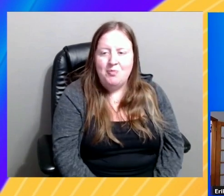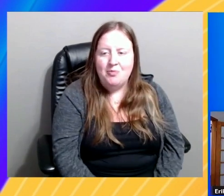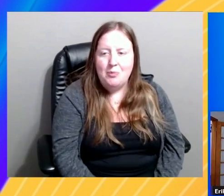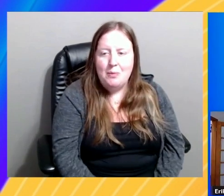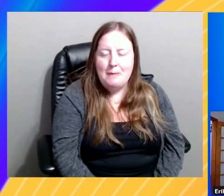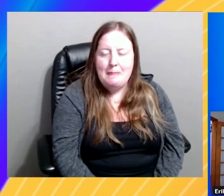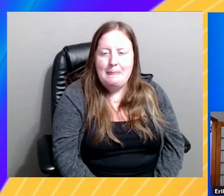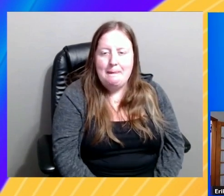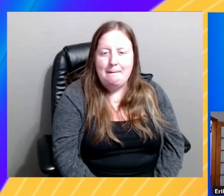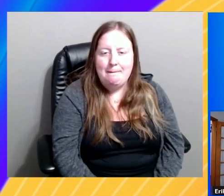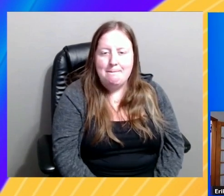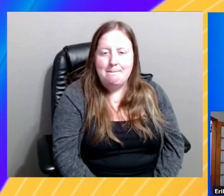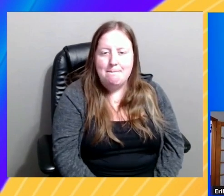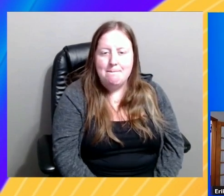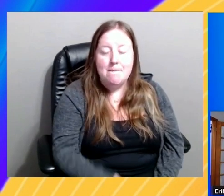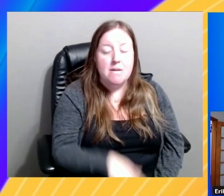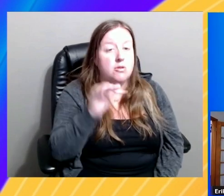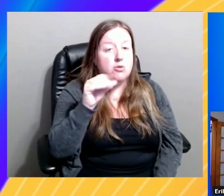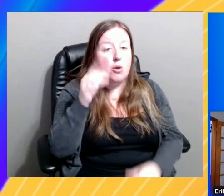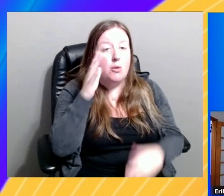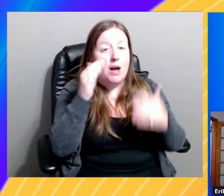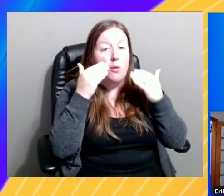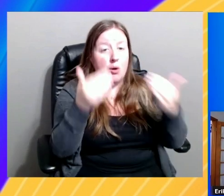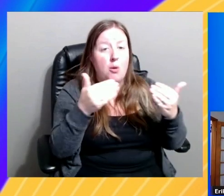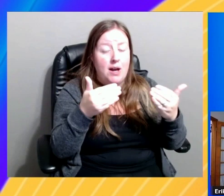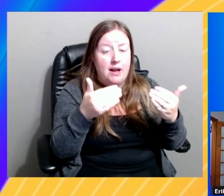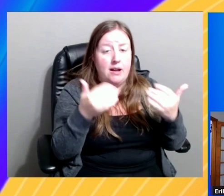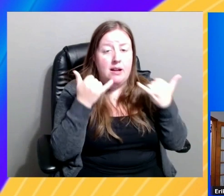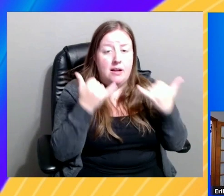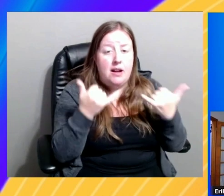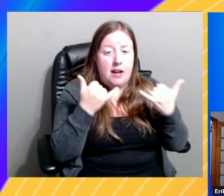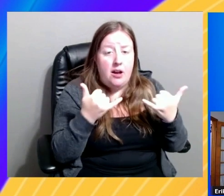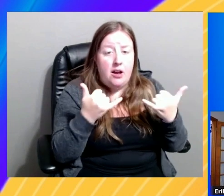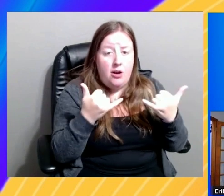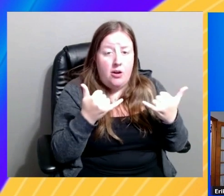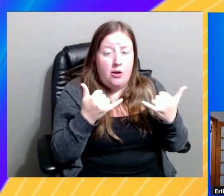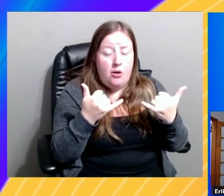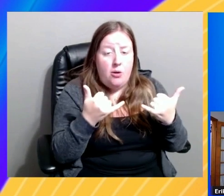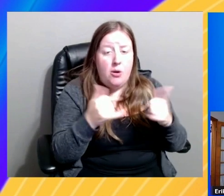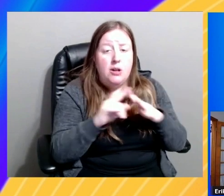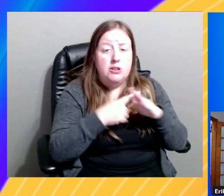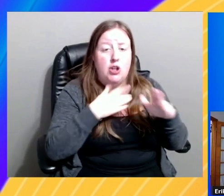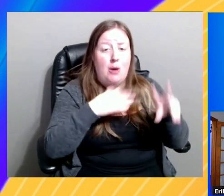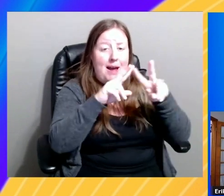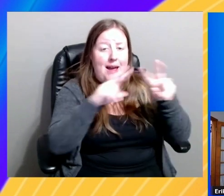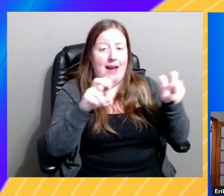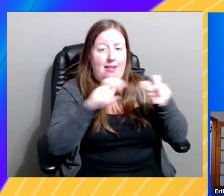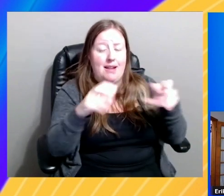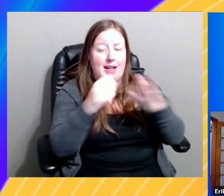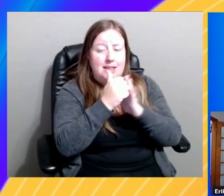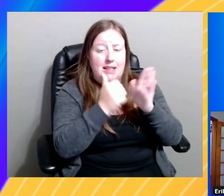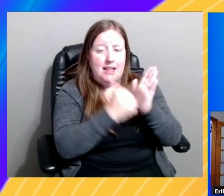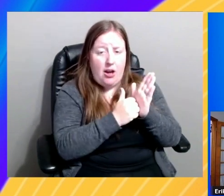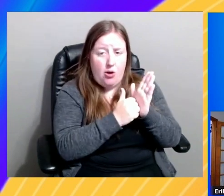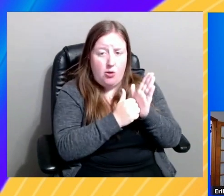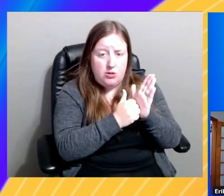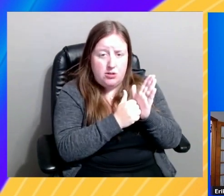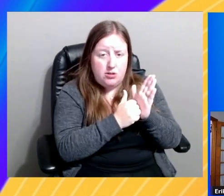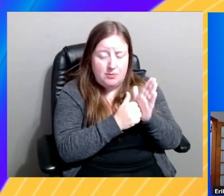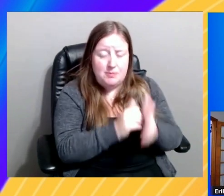So let me go ahead and flip into my analytics account for the all intents and purposes.